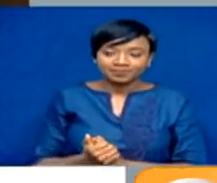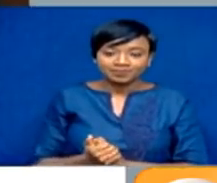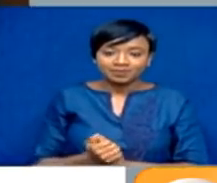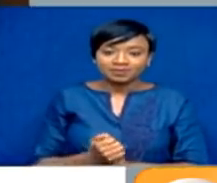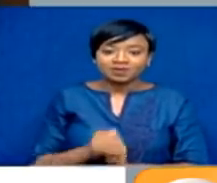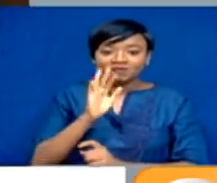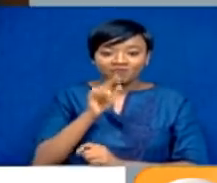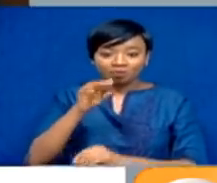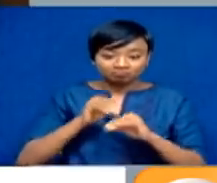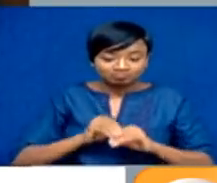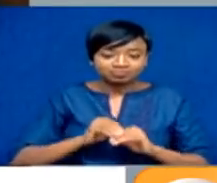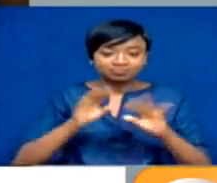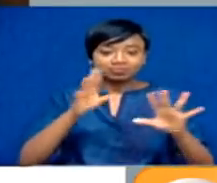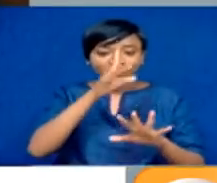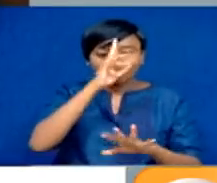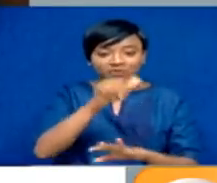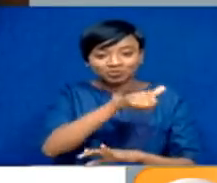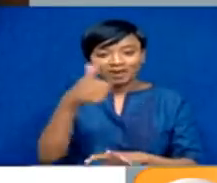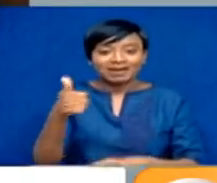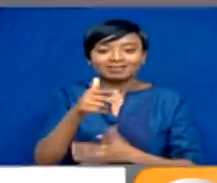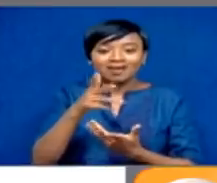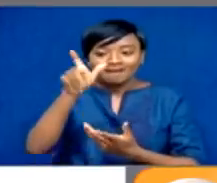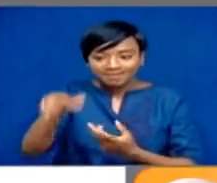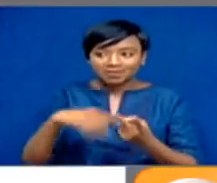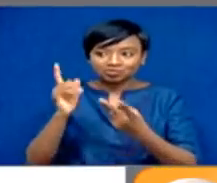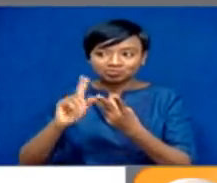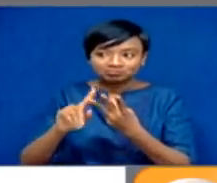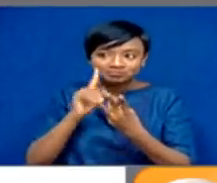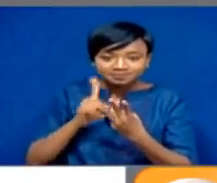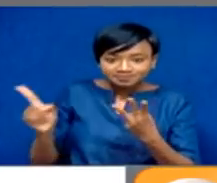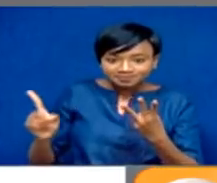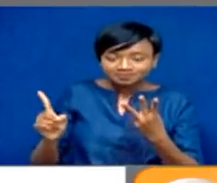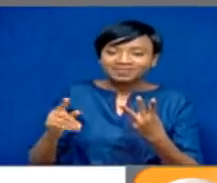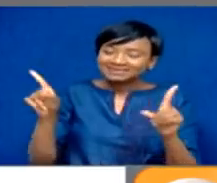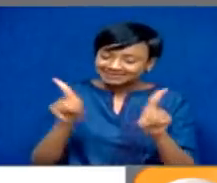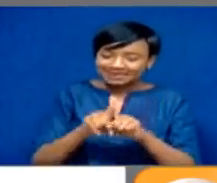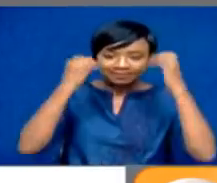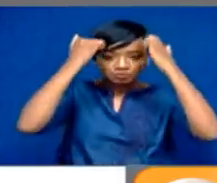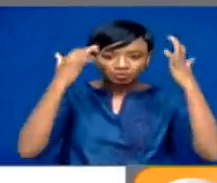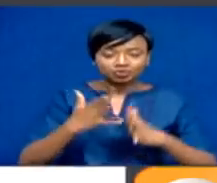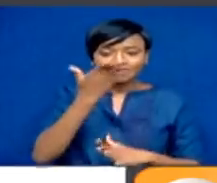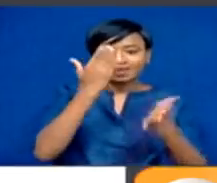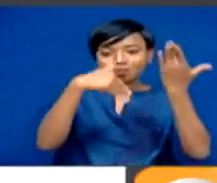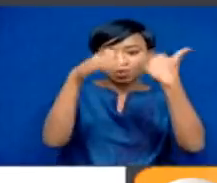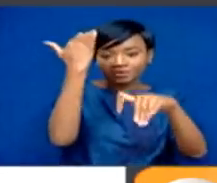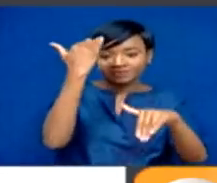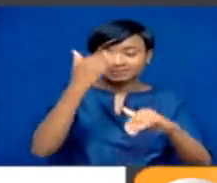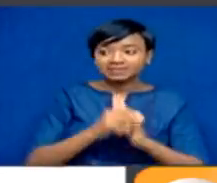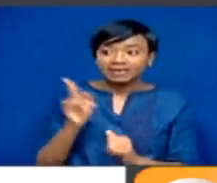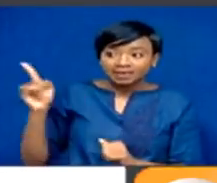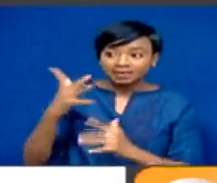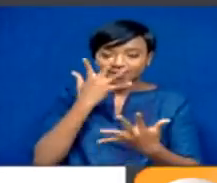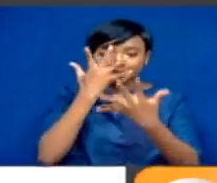led detectives to yet another culprit, Justice Leting, who is also a student at Rongo University. Leting